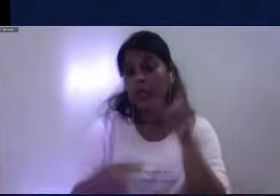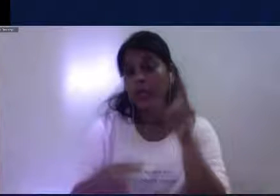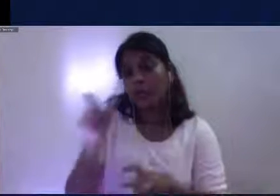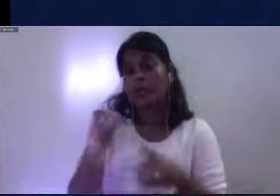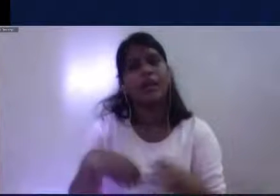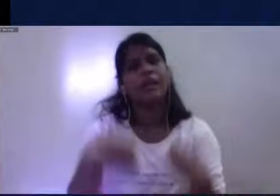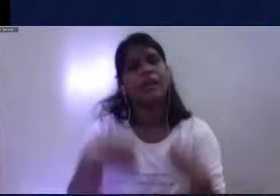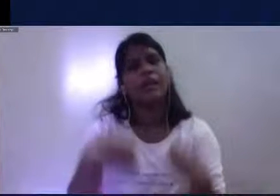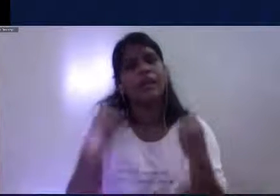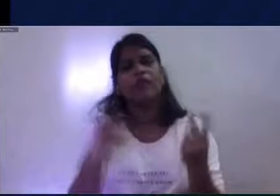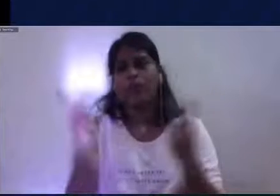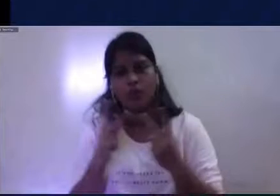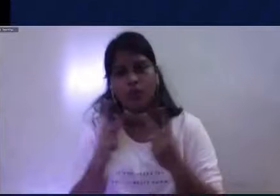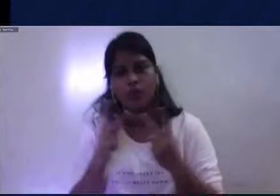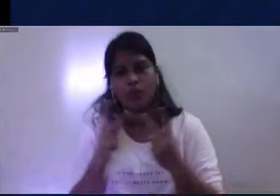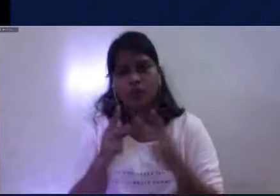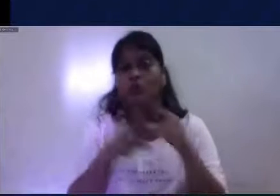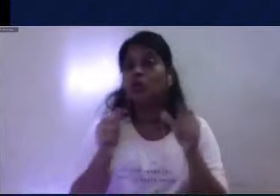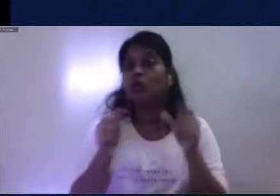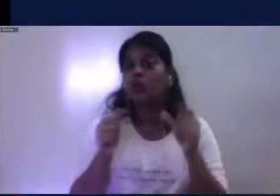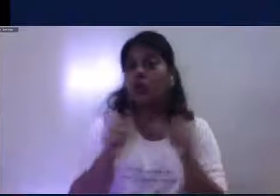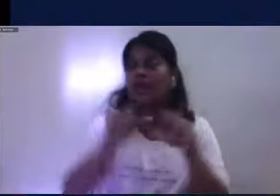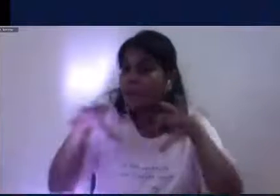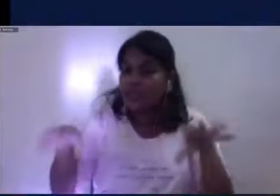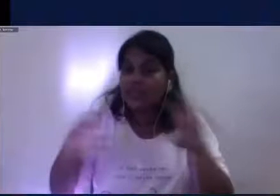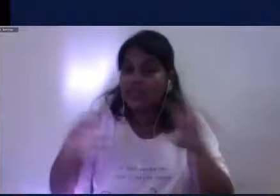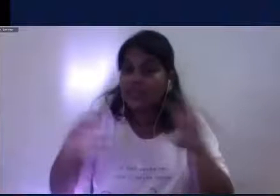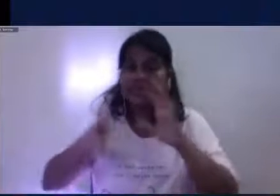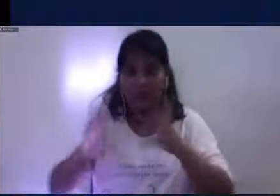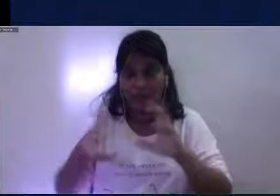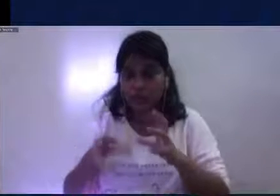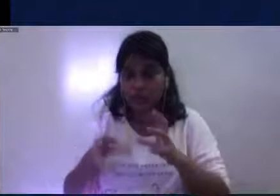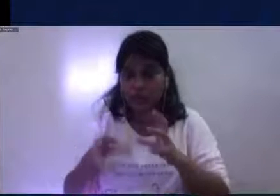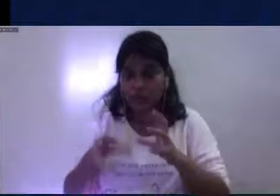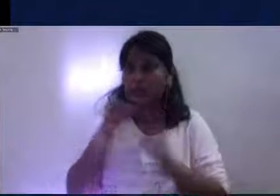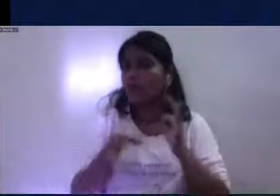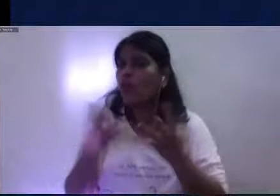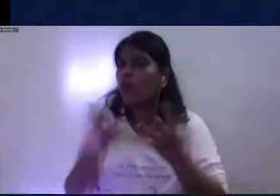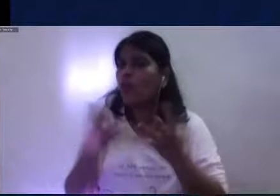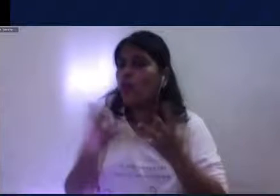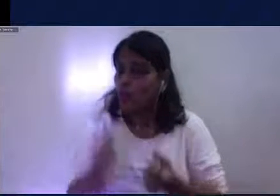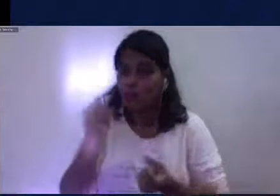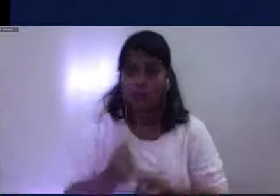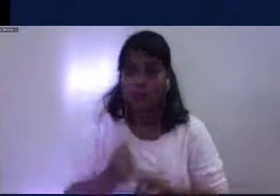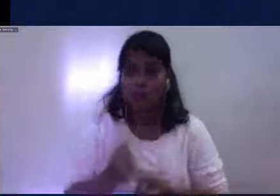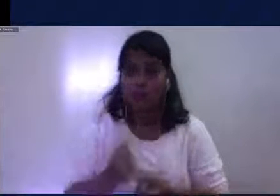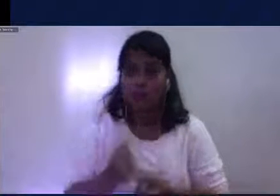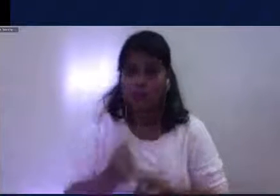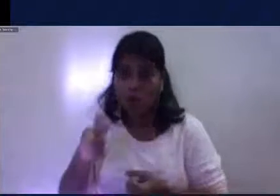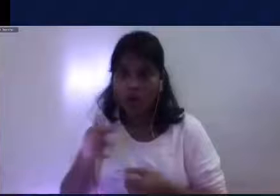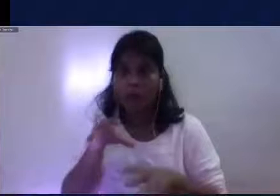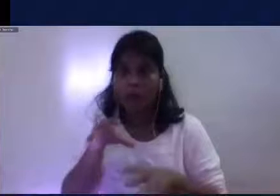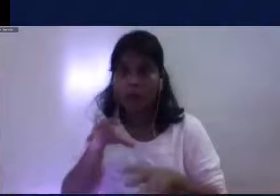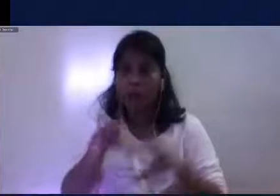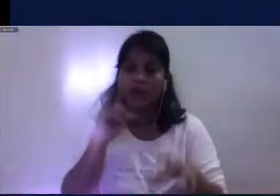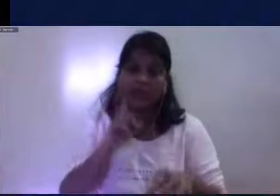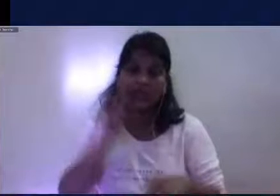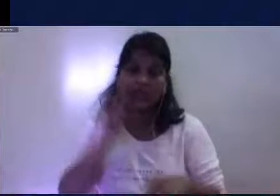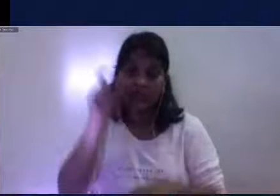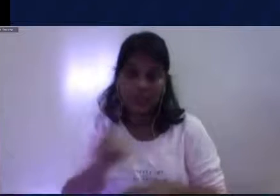the proposition to the appliance manufacturers that if you want to call your products speech and hearing